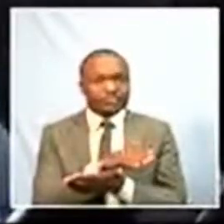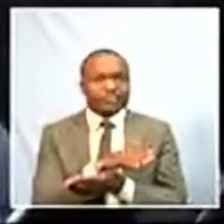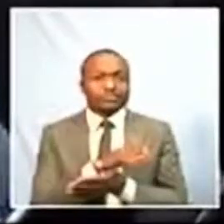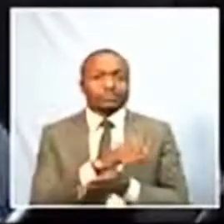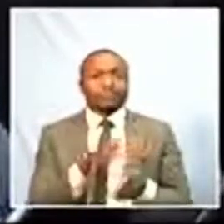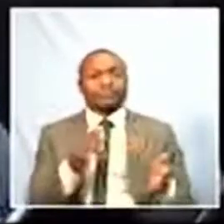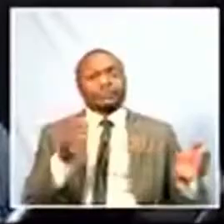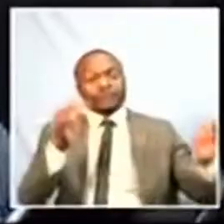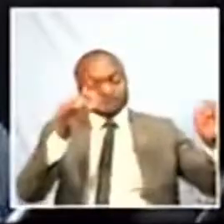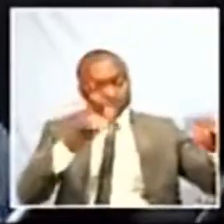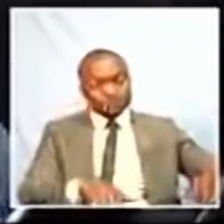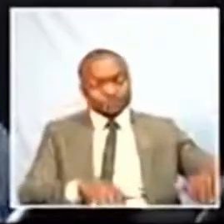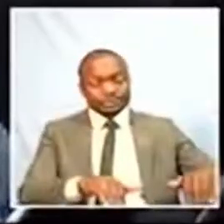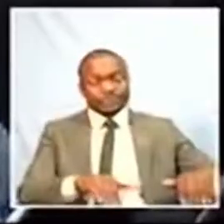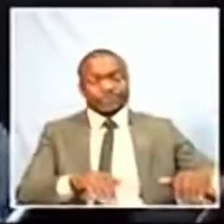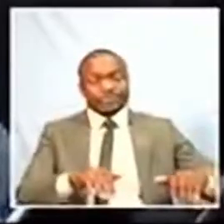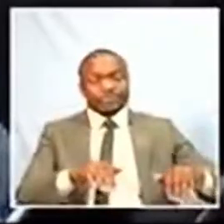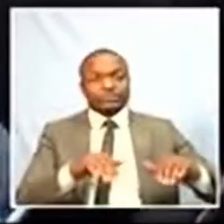is on page 4.